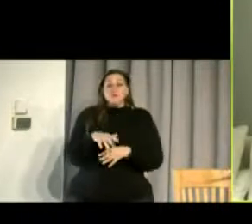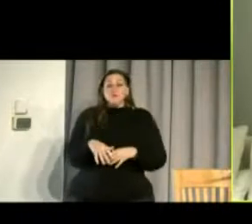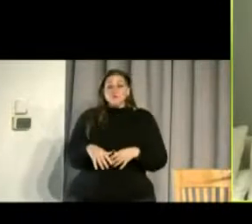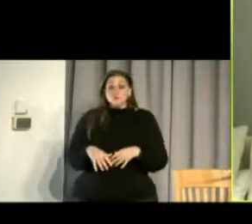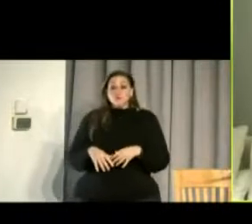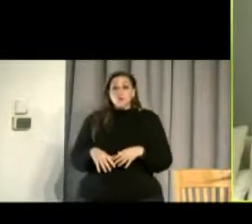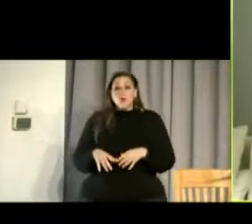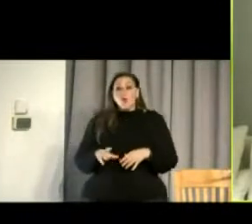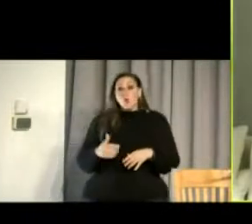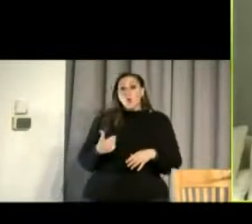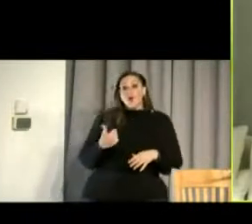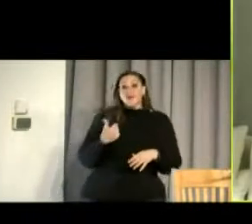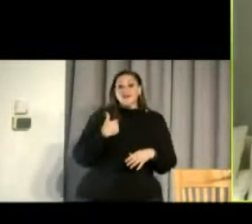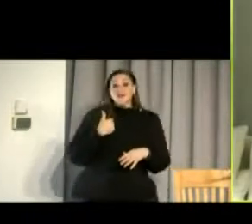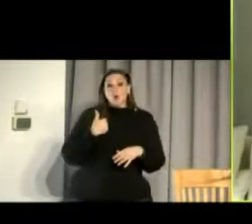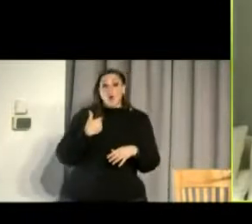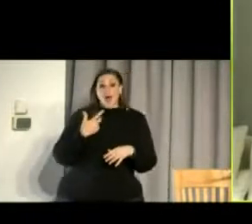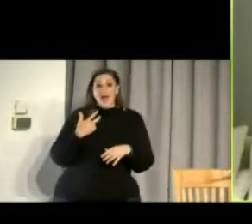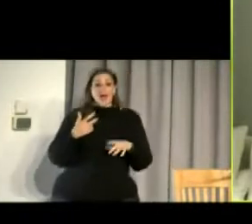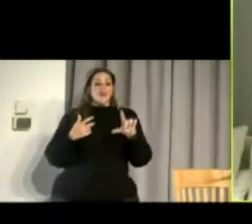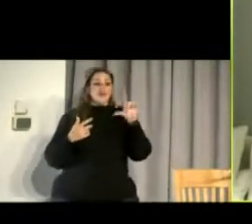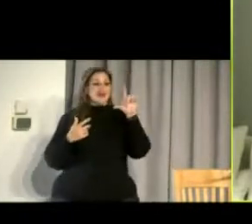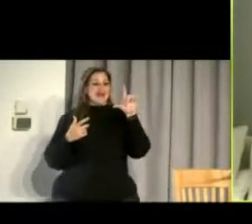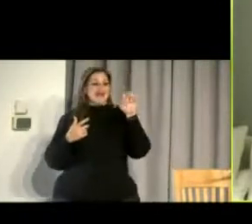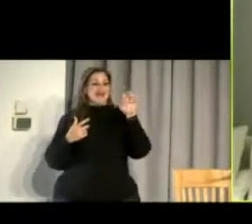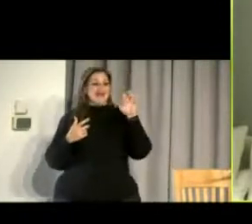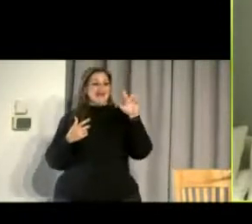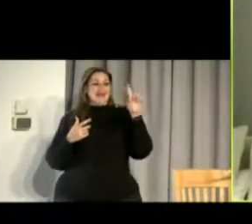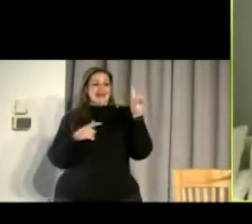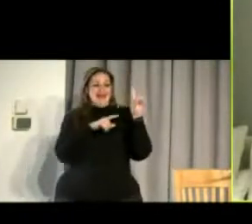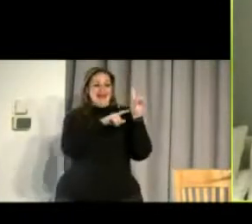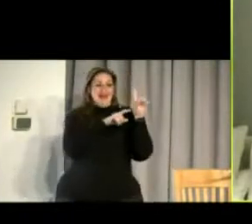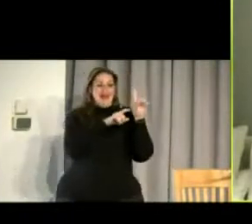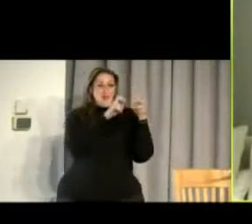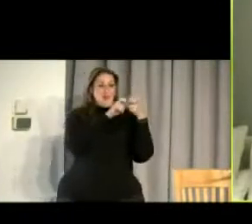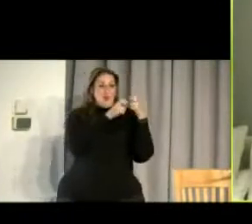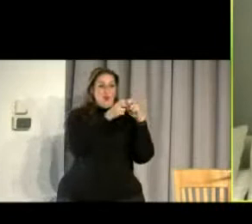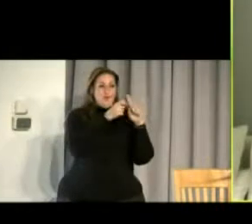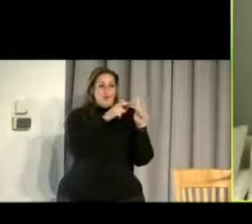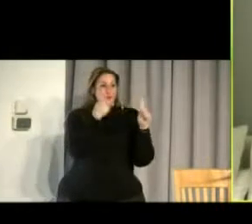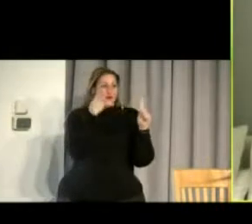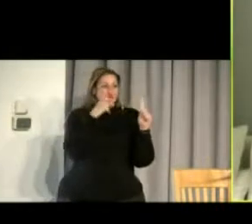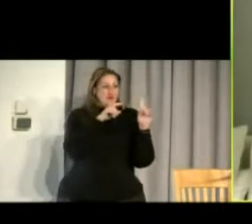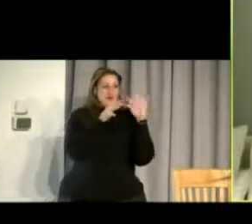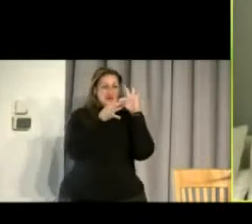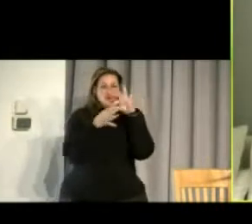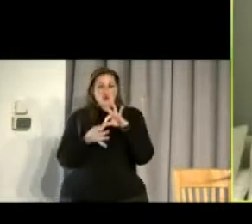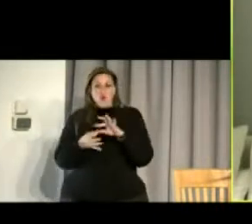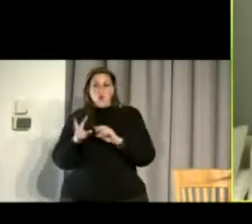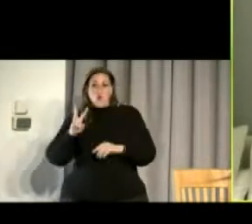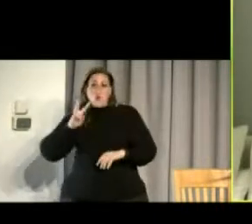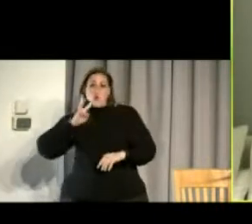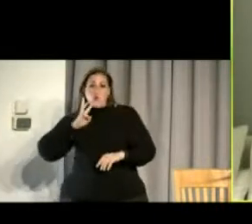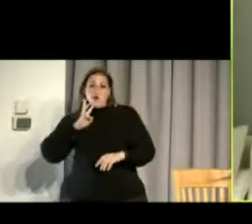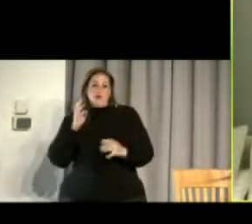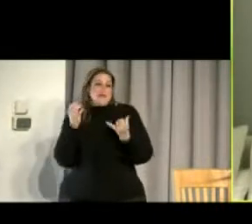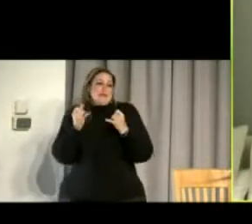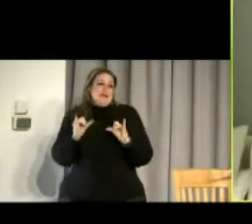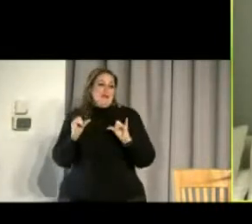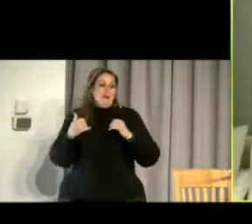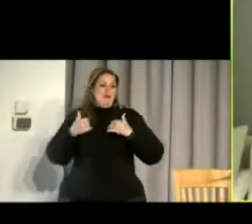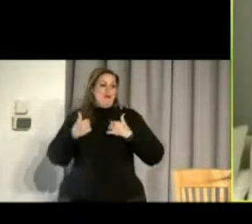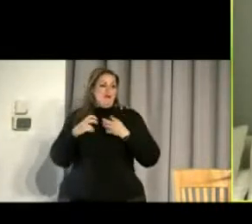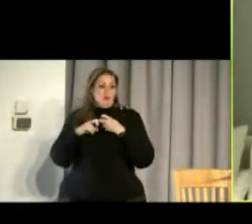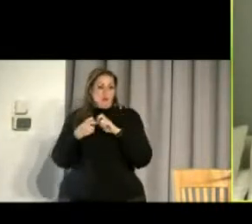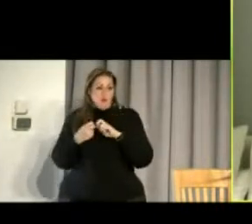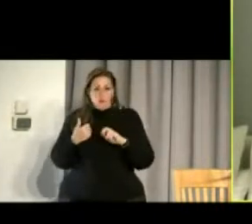we don't have a huge lead problem because we're always under boil water notice. So we do have a problem. Let me